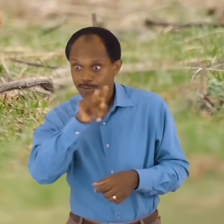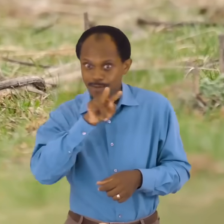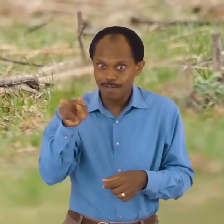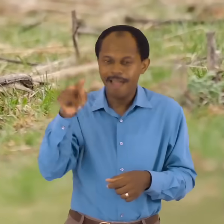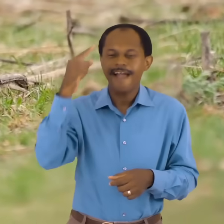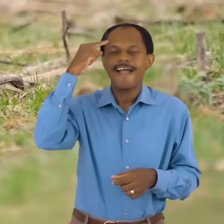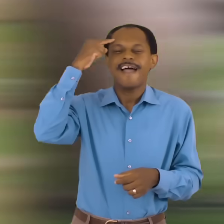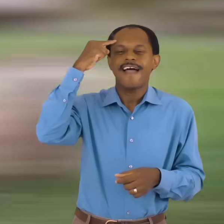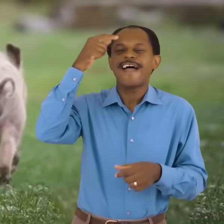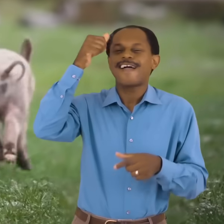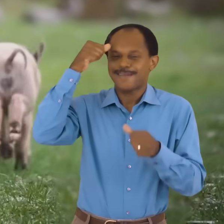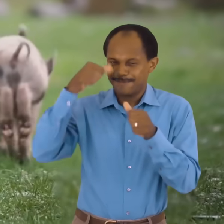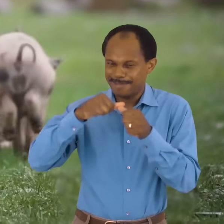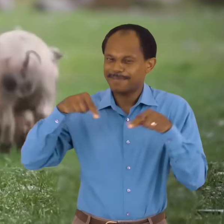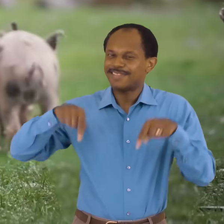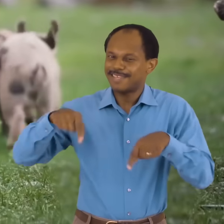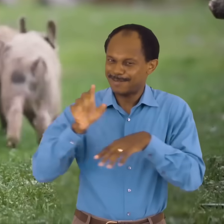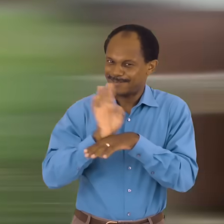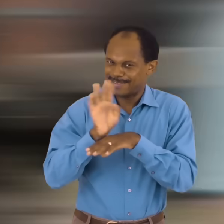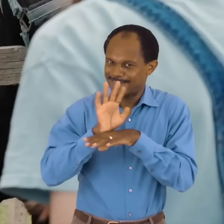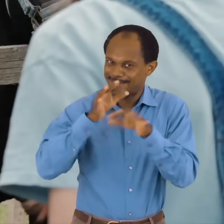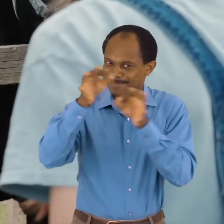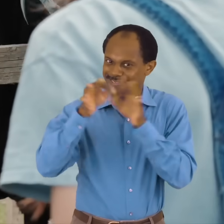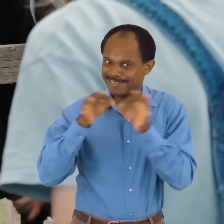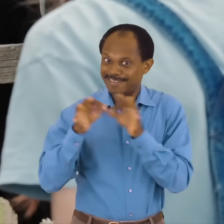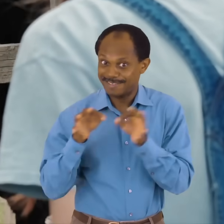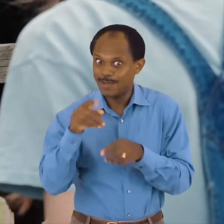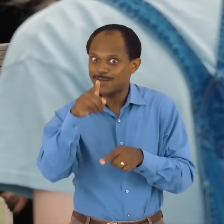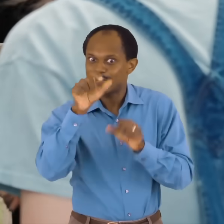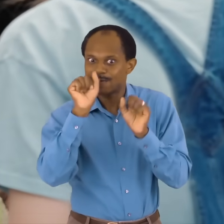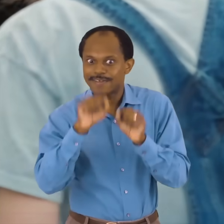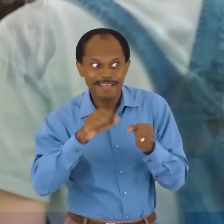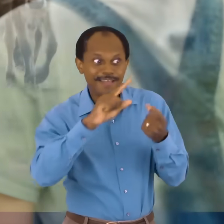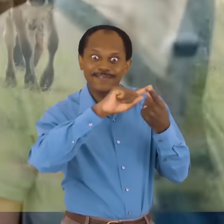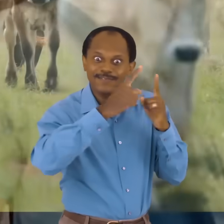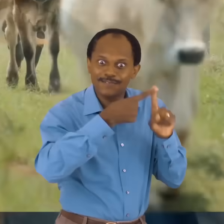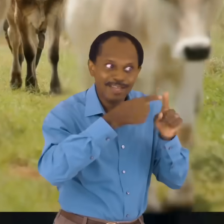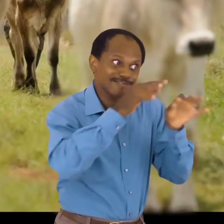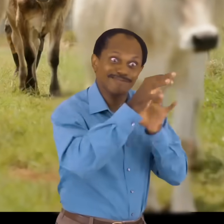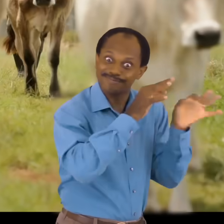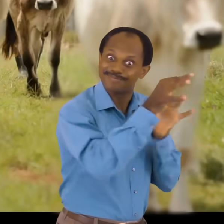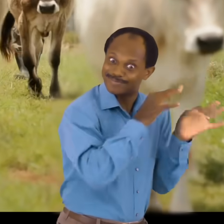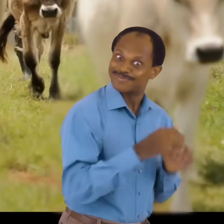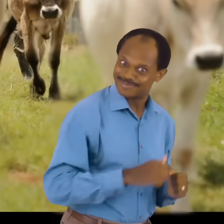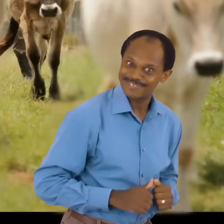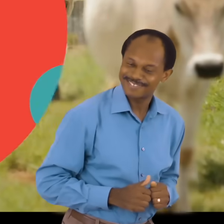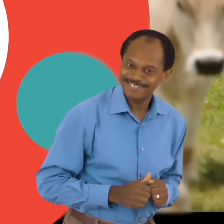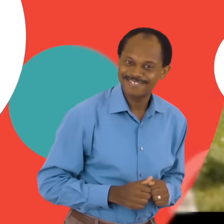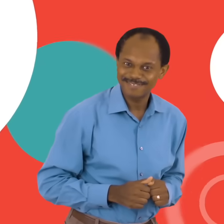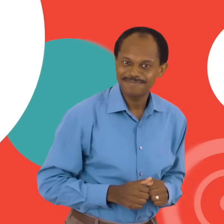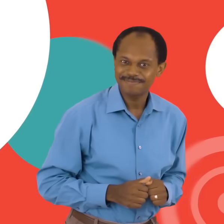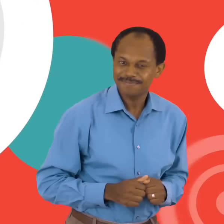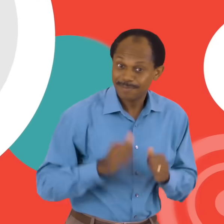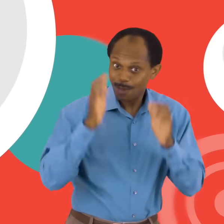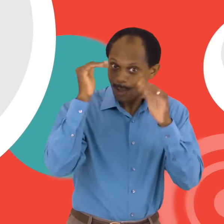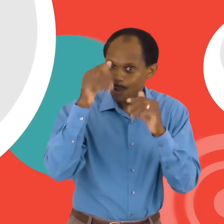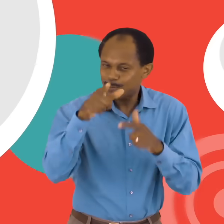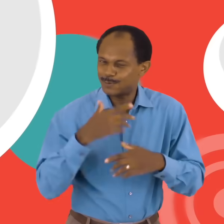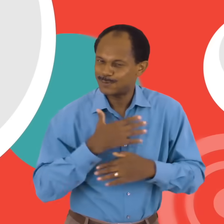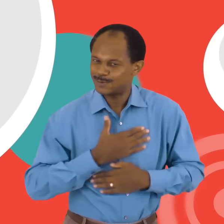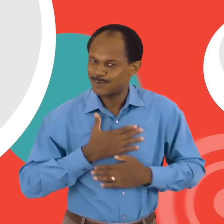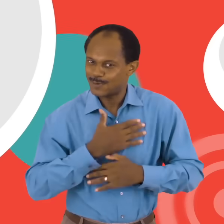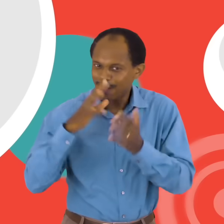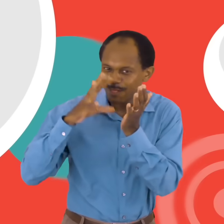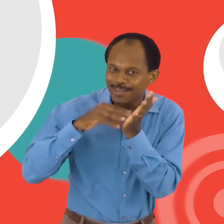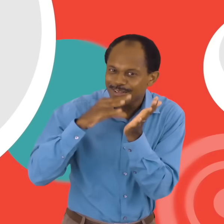you can remember all of the cool facts you have learned and share them with your friends hope you